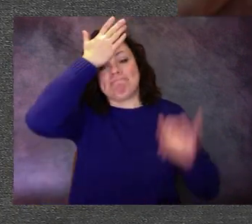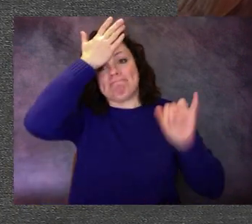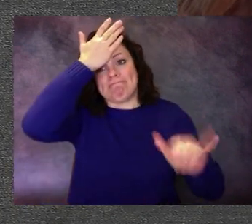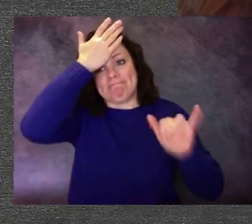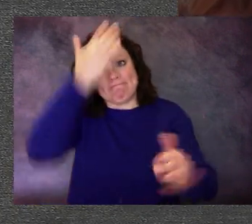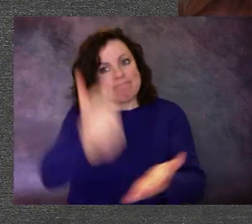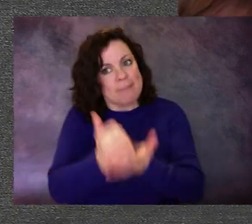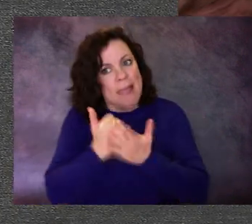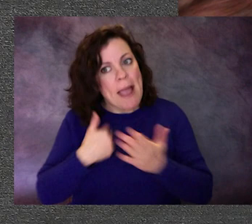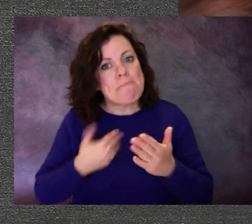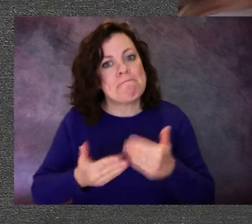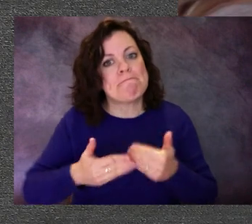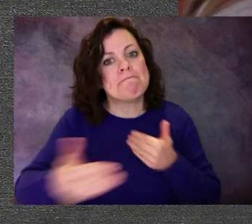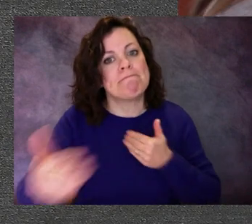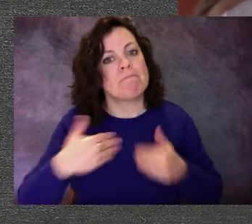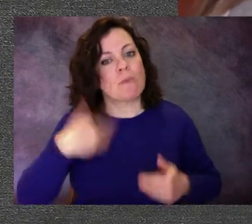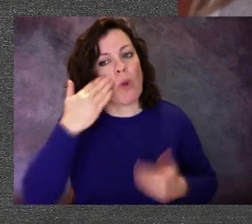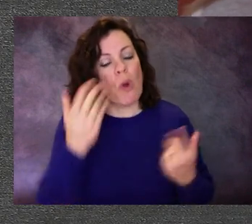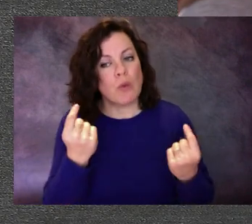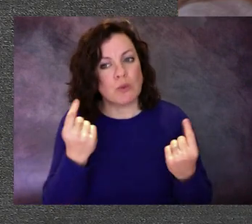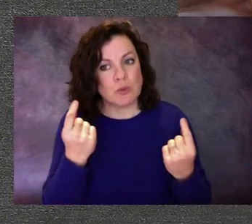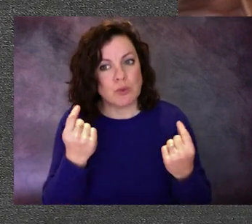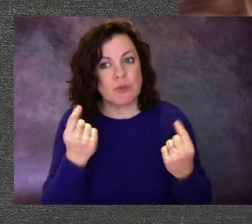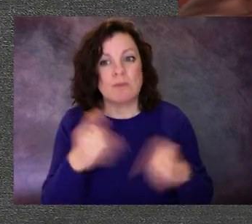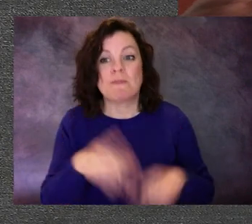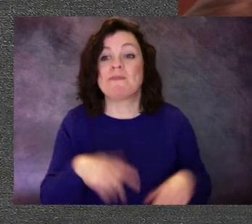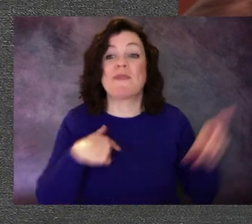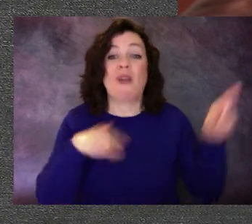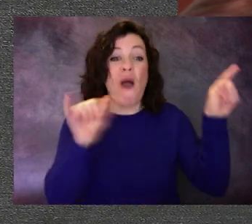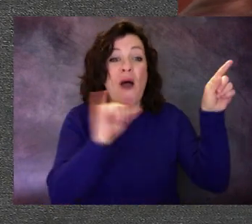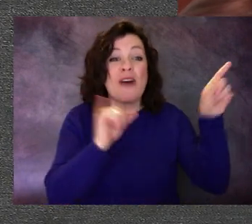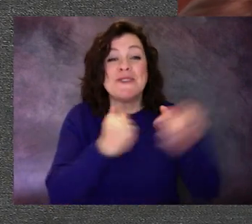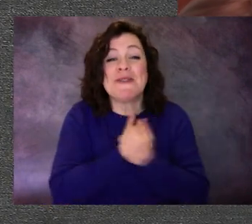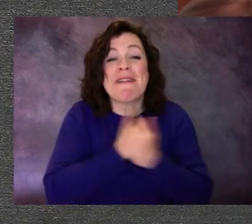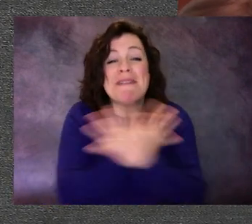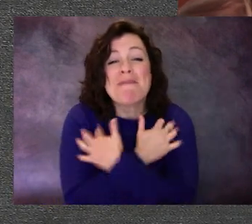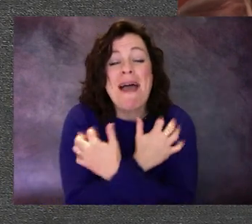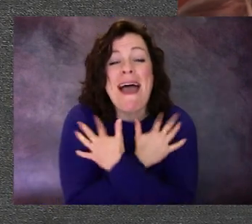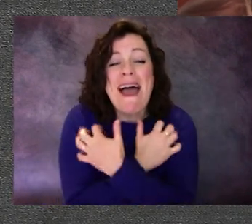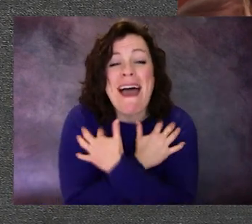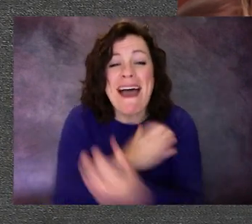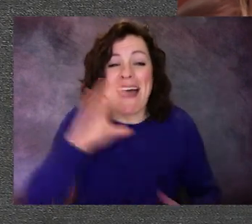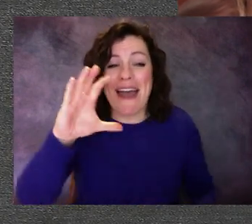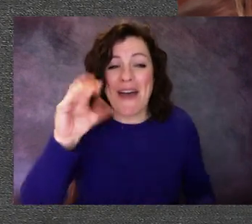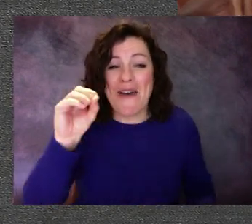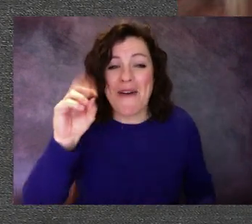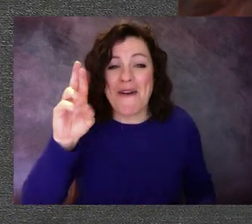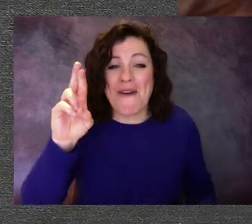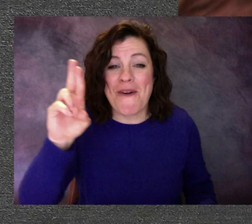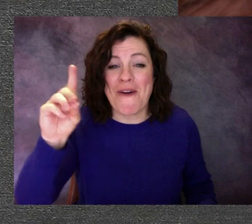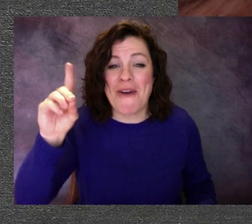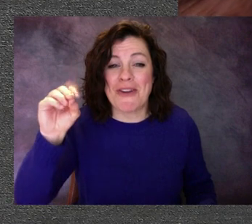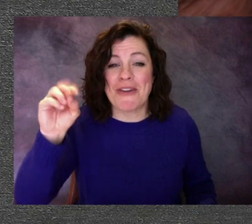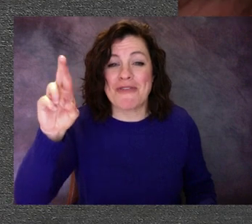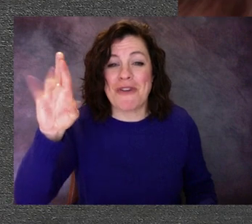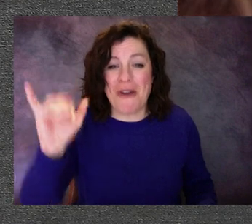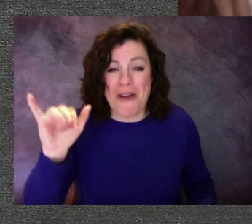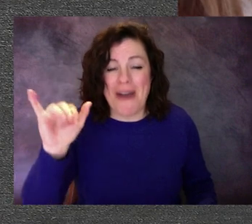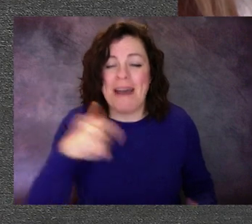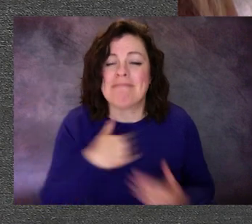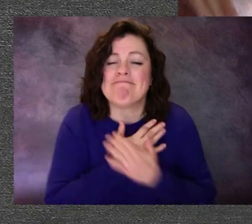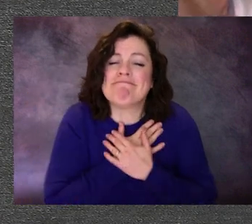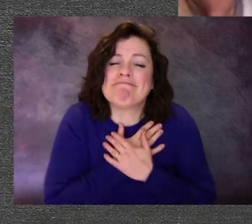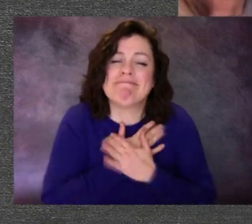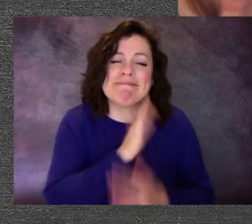learning. I love Corduroy because it pulls at my heartstrings, and I'll tell you why when I share it with you.